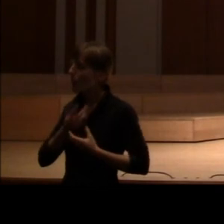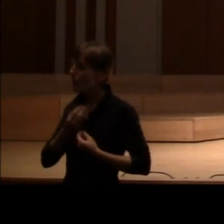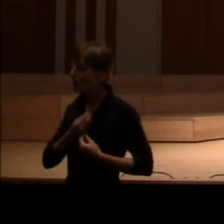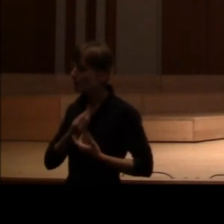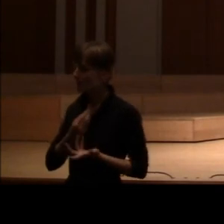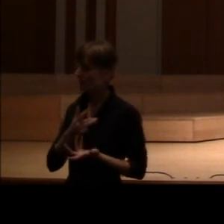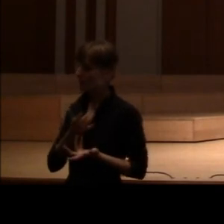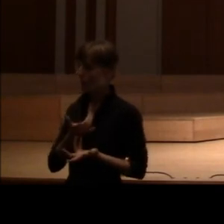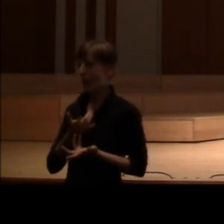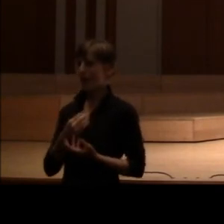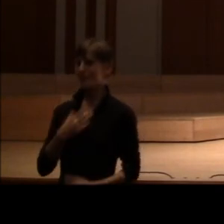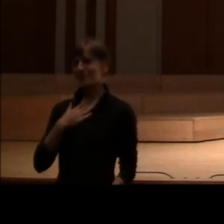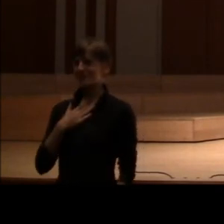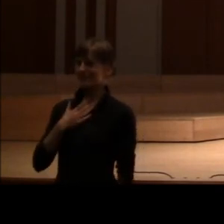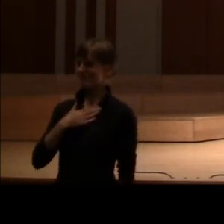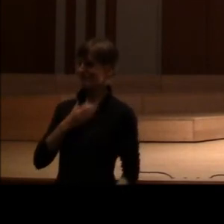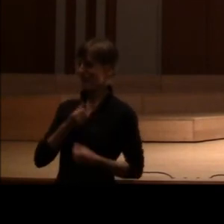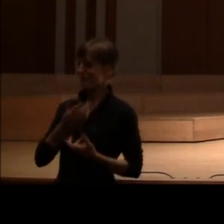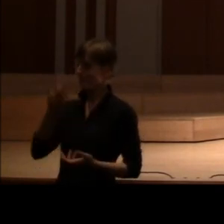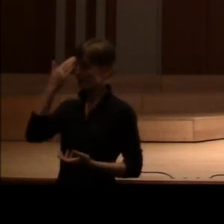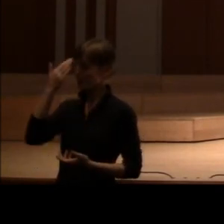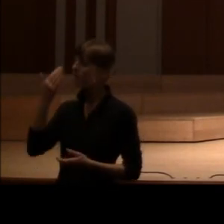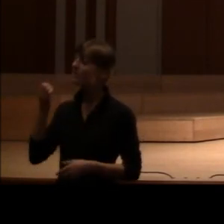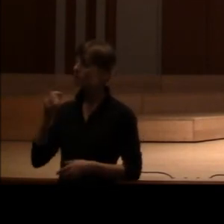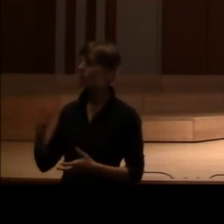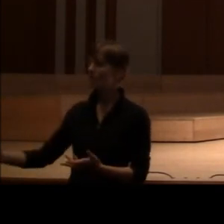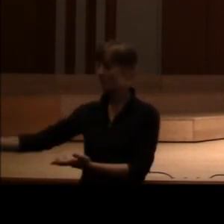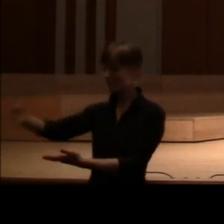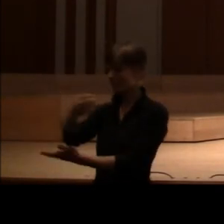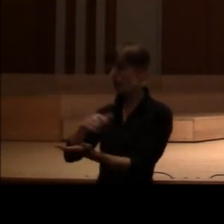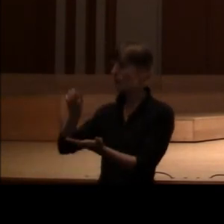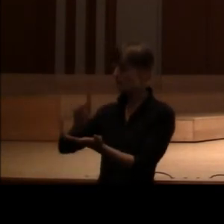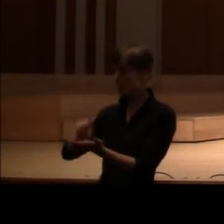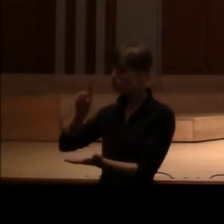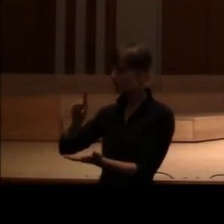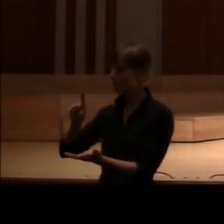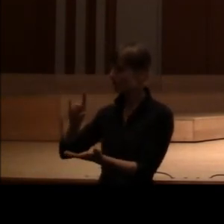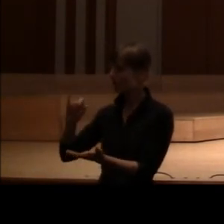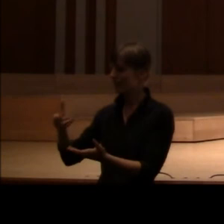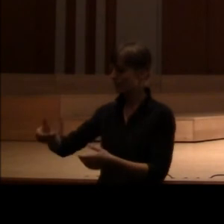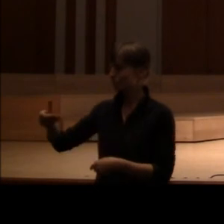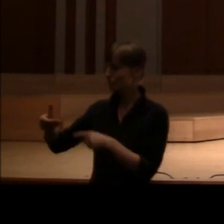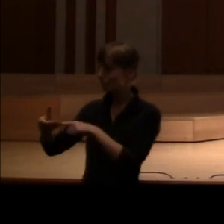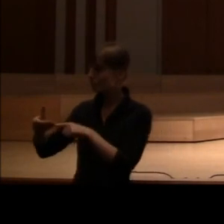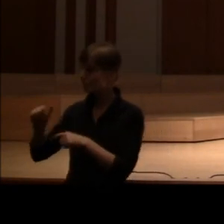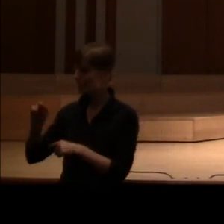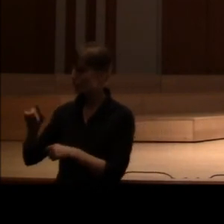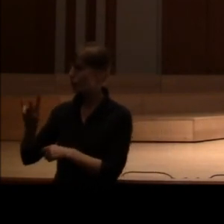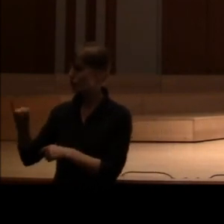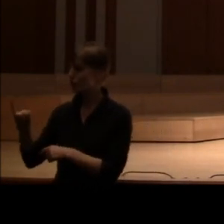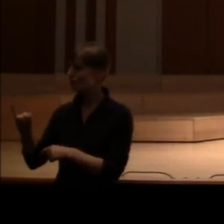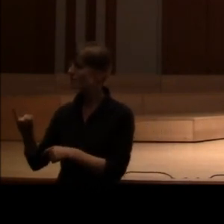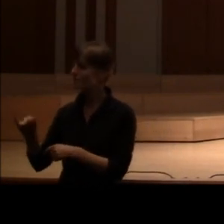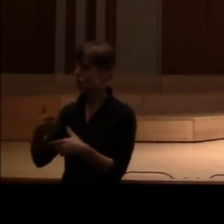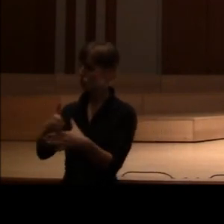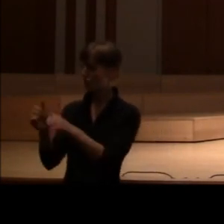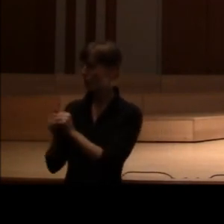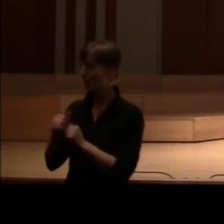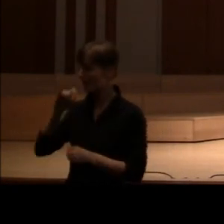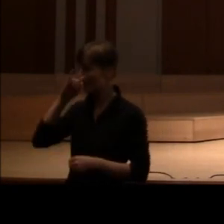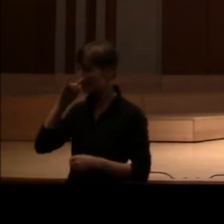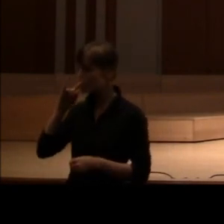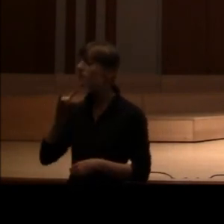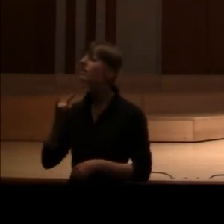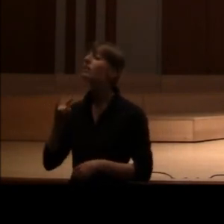amazingly successful for, and so we published that in an anthology of sorts and shared it back with those kids. And I did the same activity in